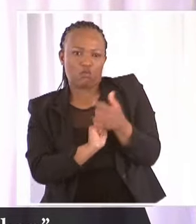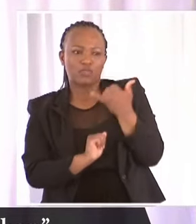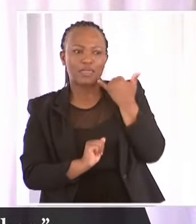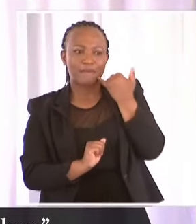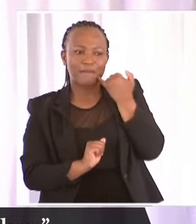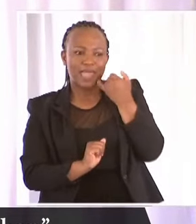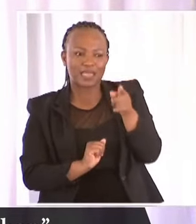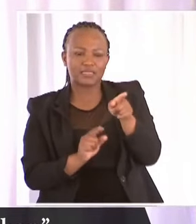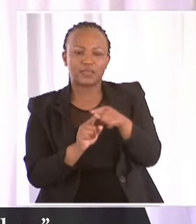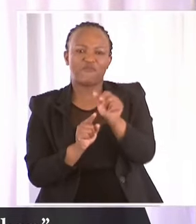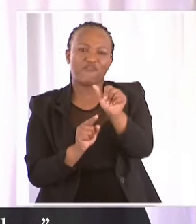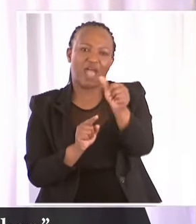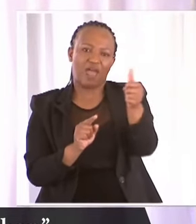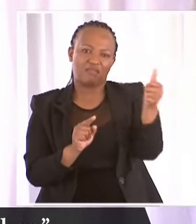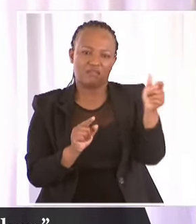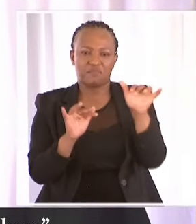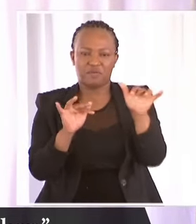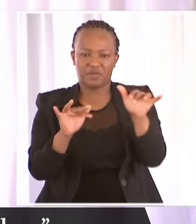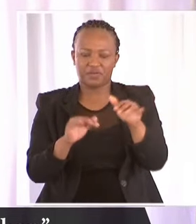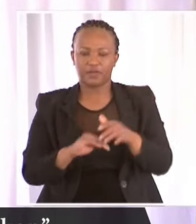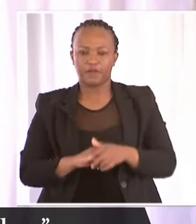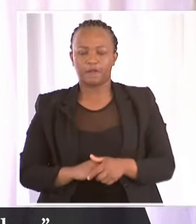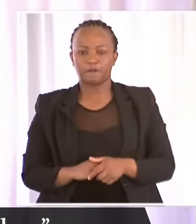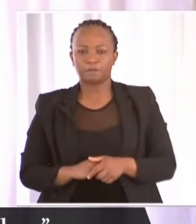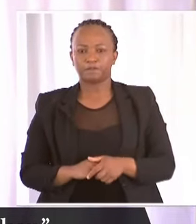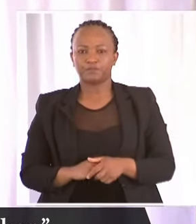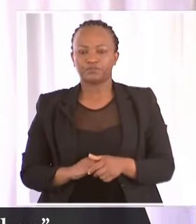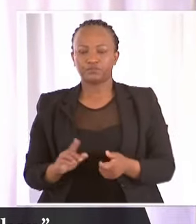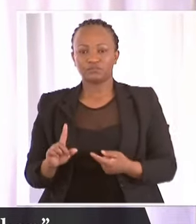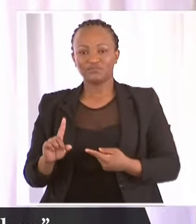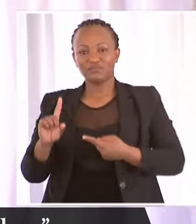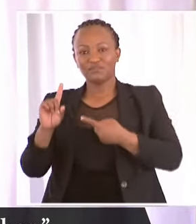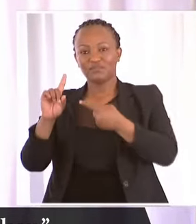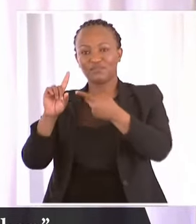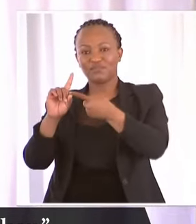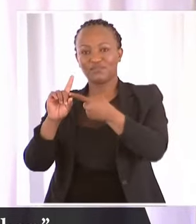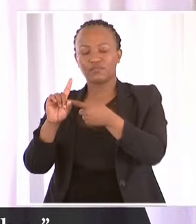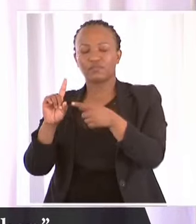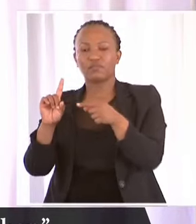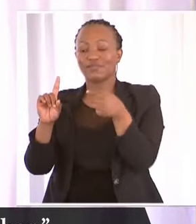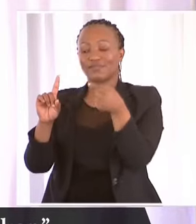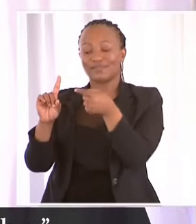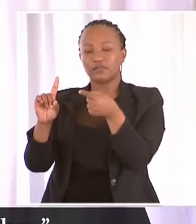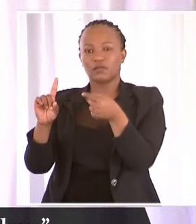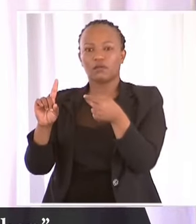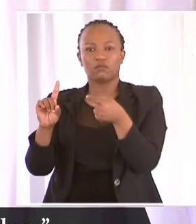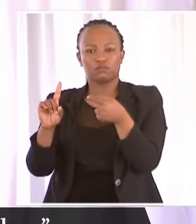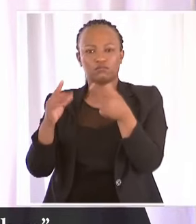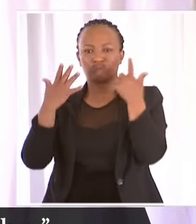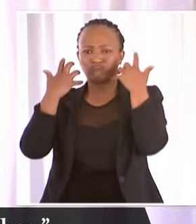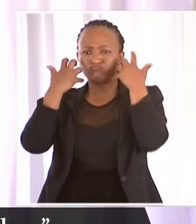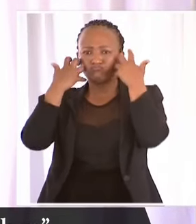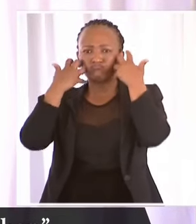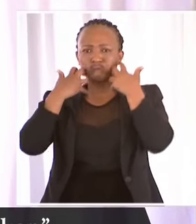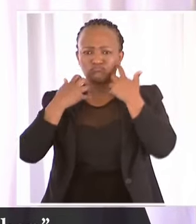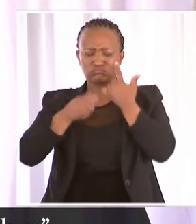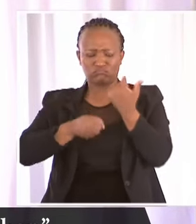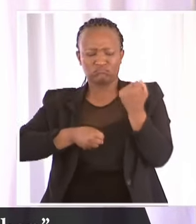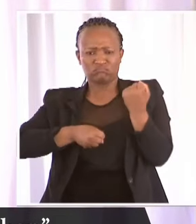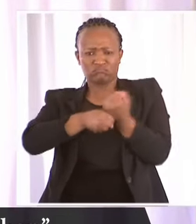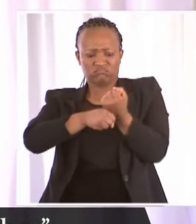many others. He was a hardworking and fiercely patriotic public servant,